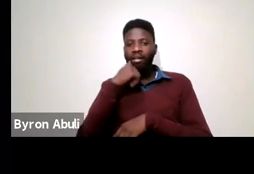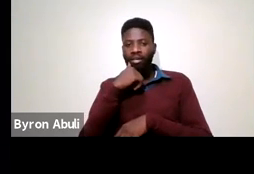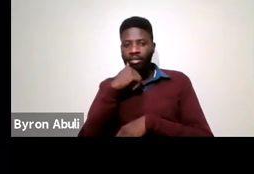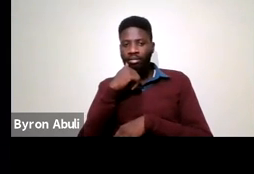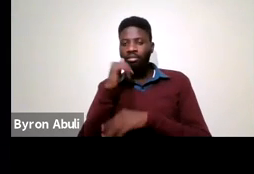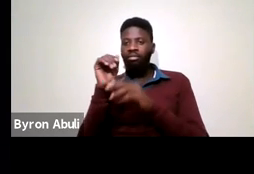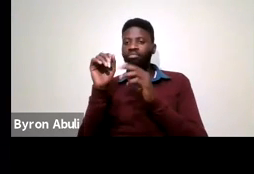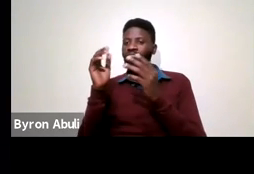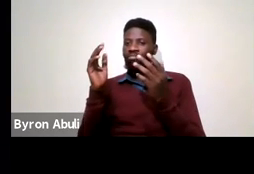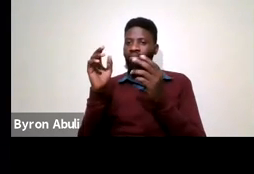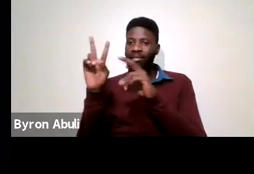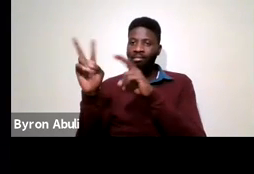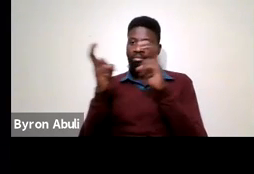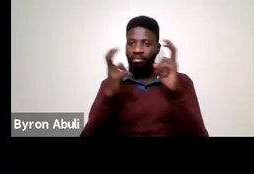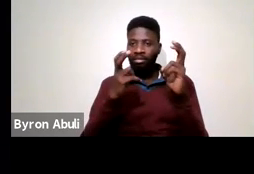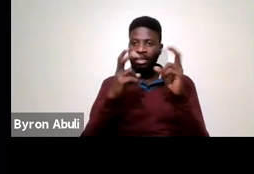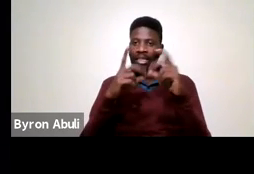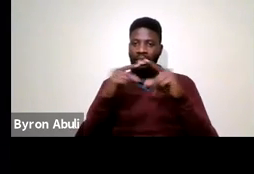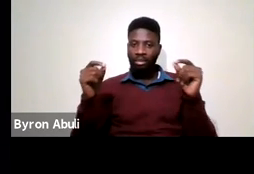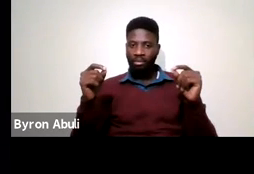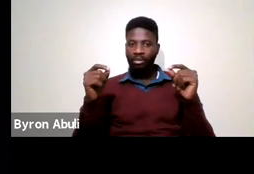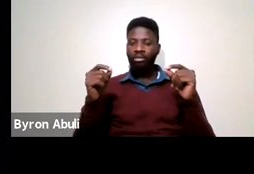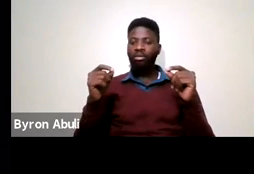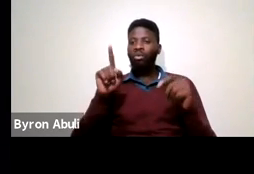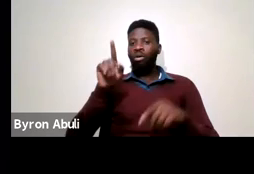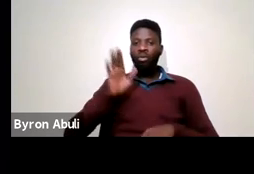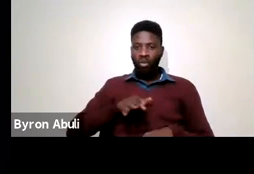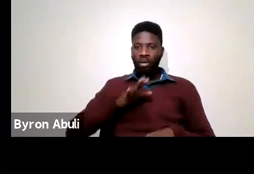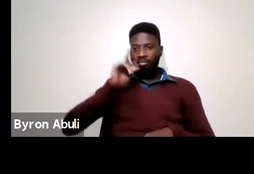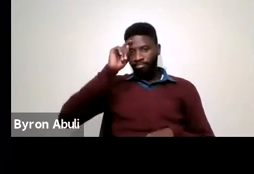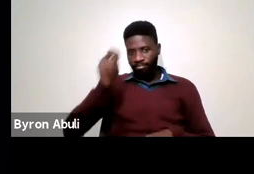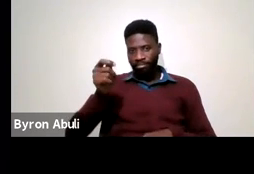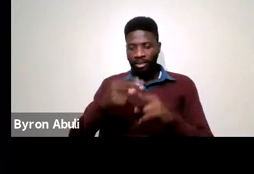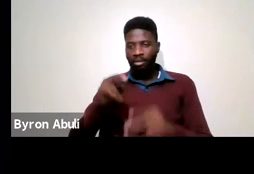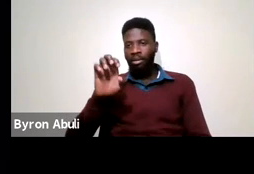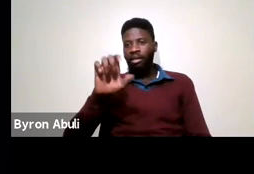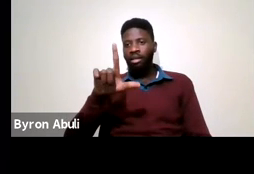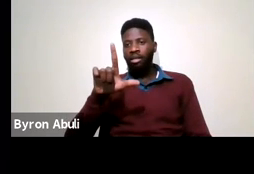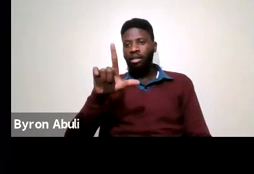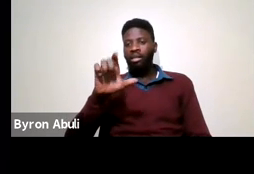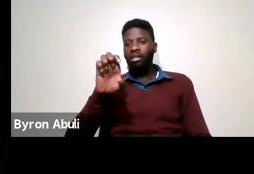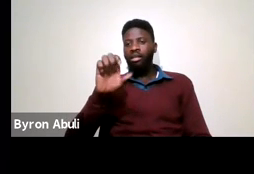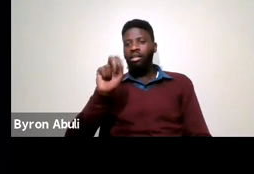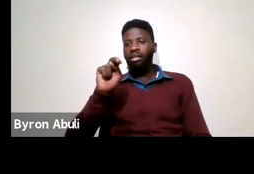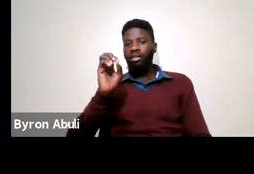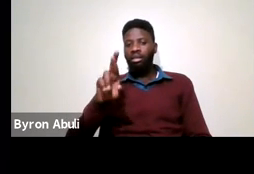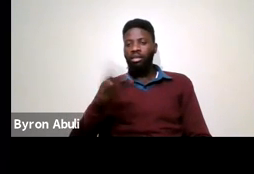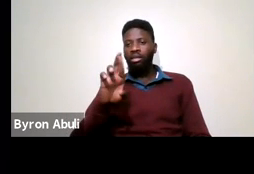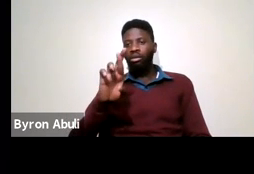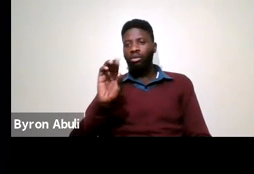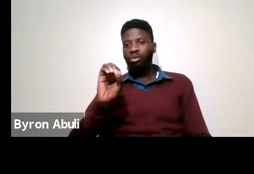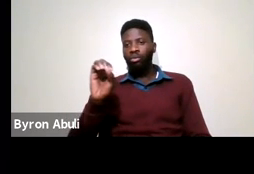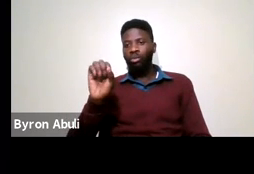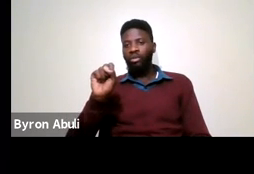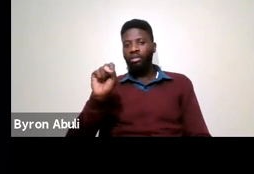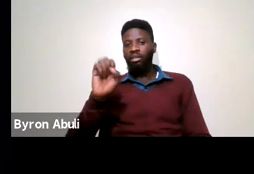phrase or rather statement that was made by one lady I respect called Eleanor Roosevelt. This is what she said. She said